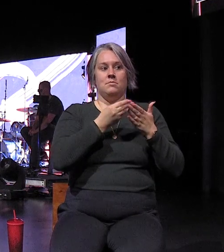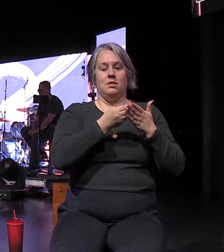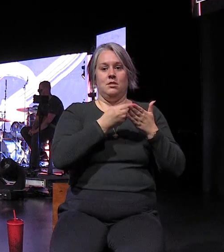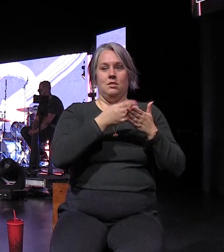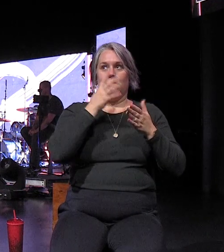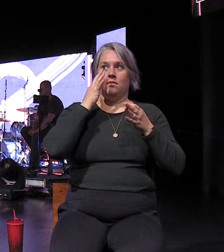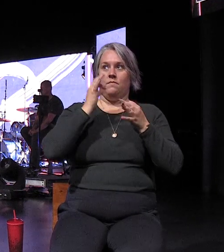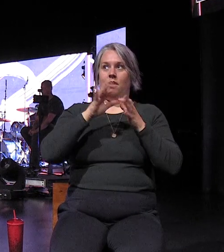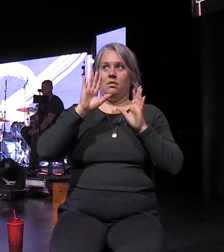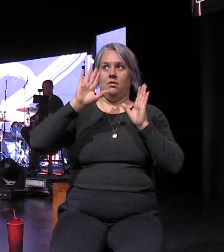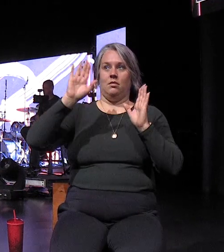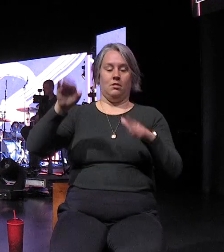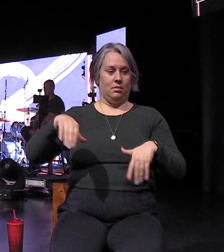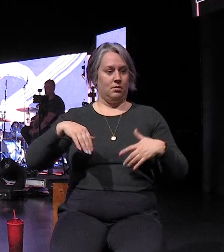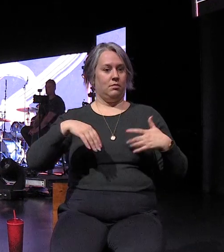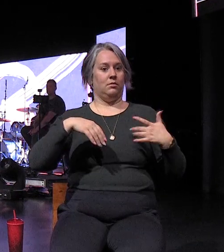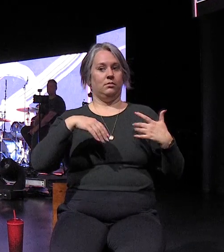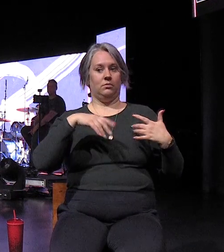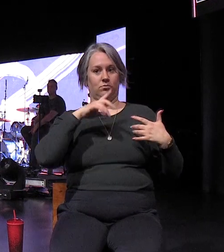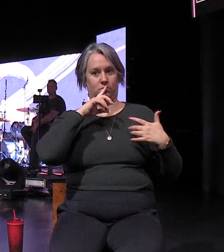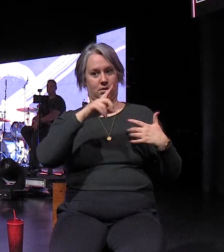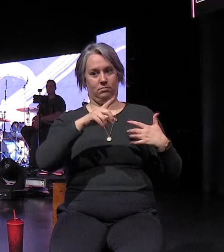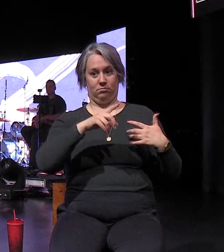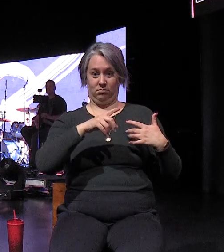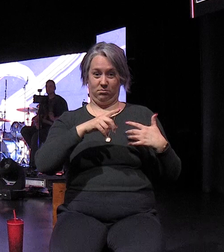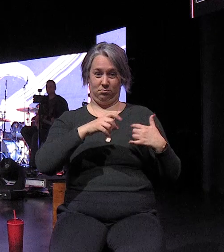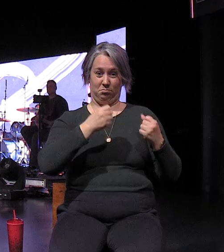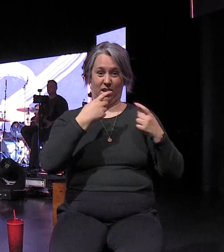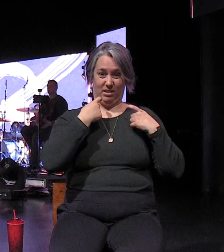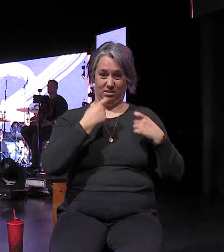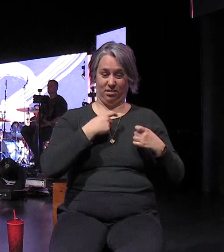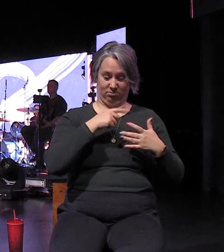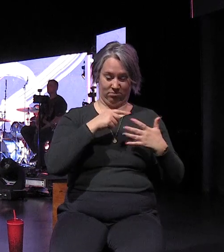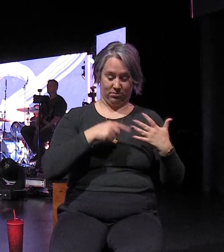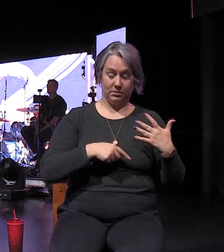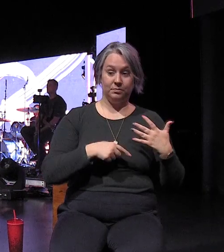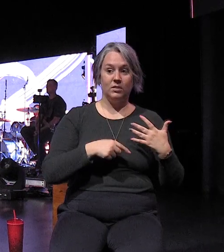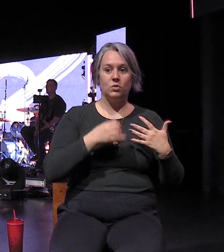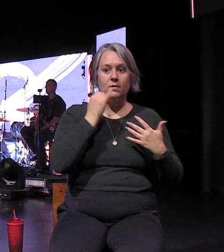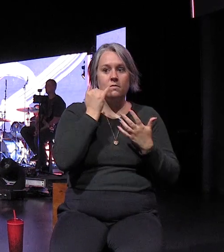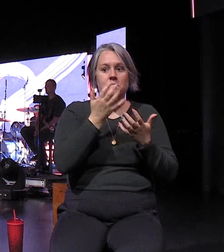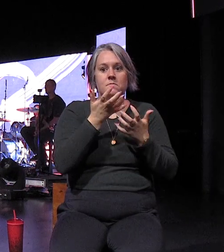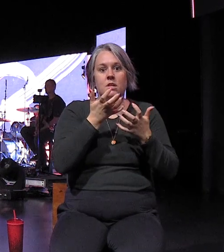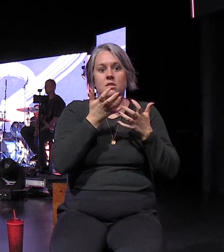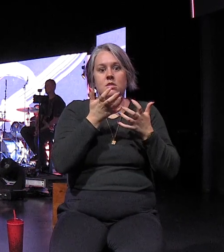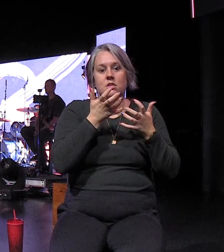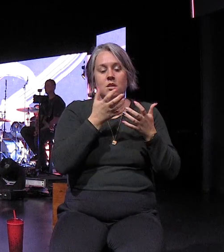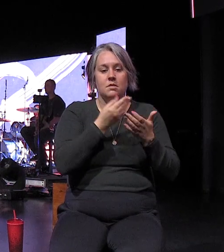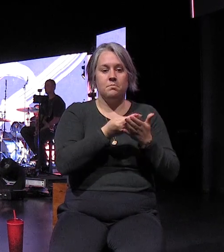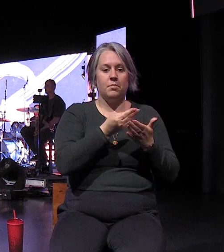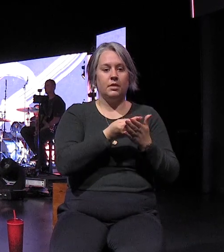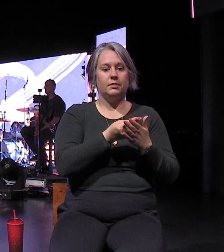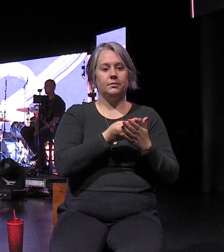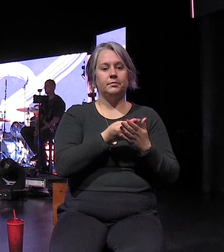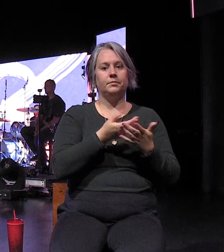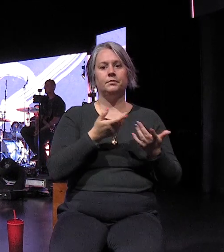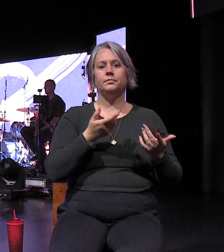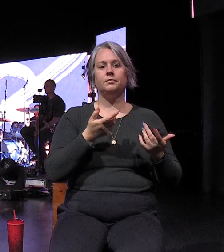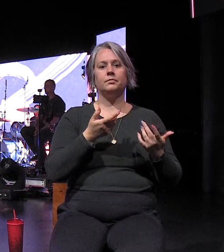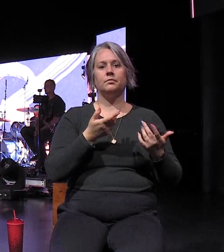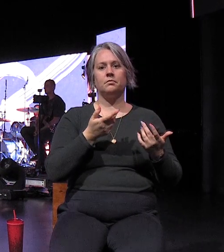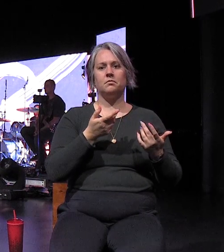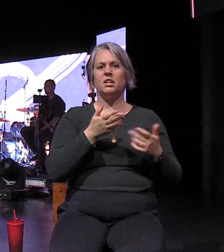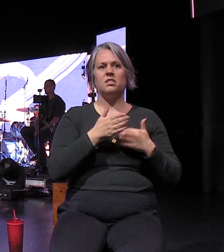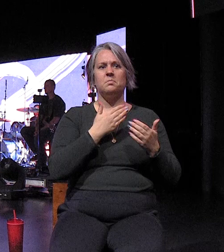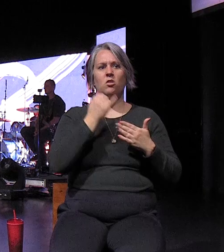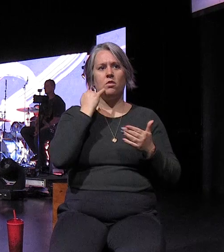and pierced themselves through with many sorrows. The love of money, that craving for money. This is not necessarily addressing whether we have a lot of